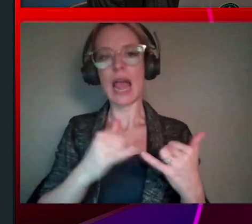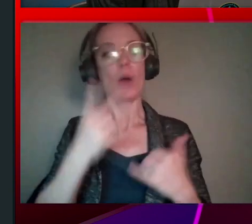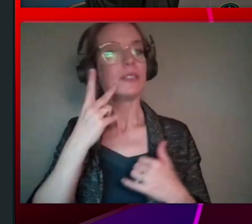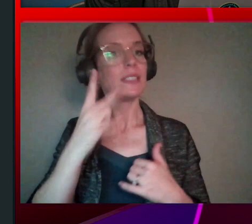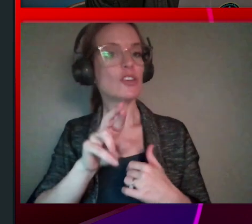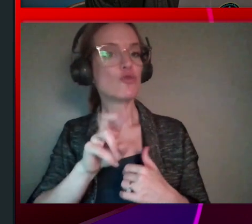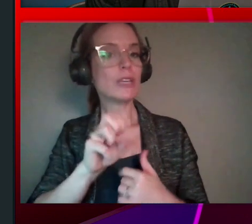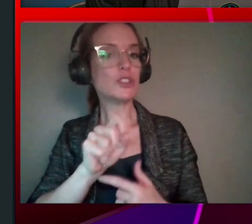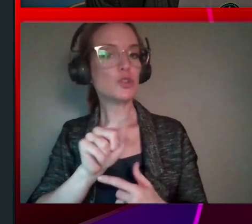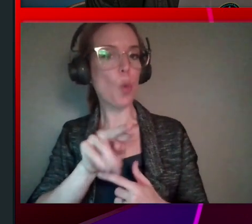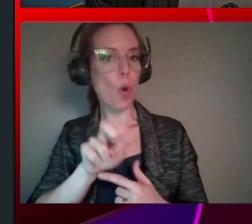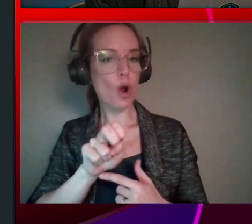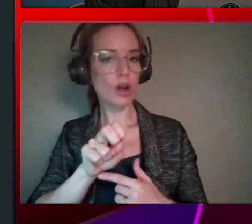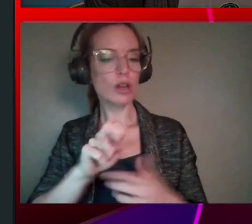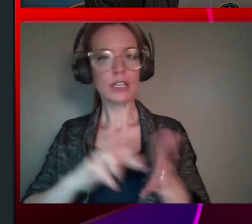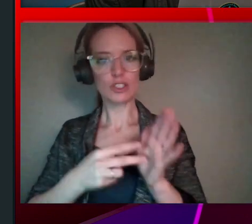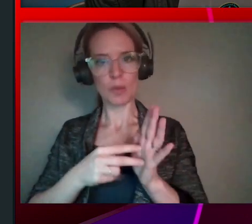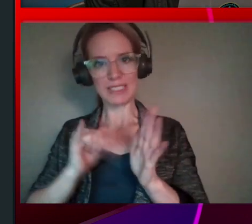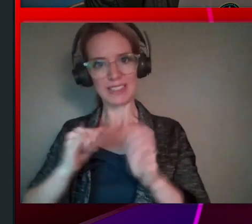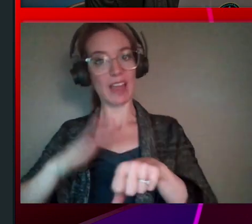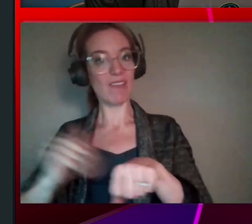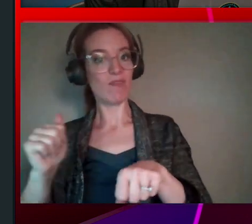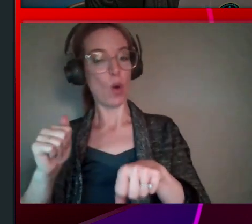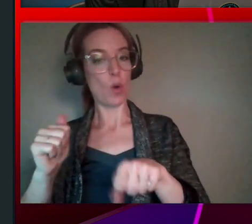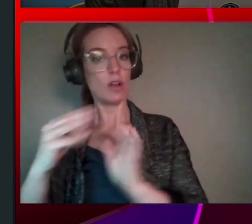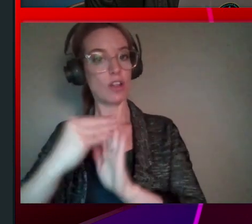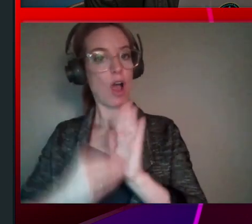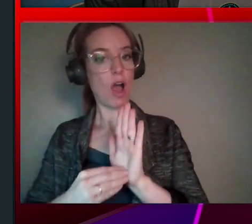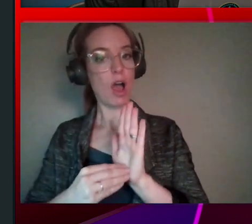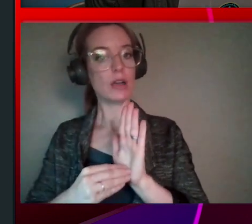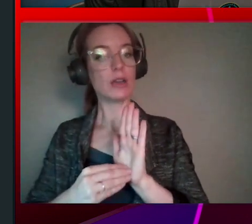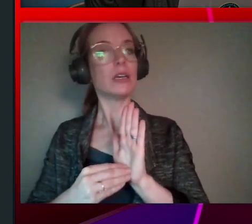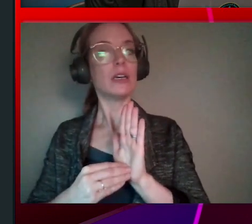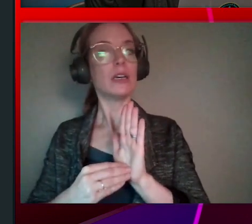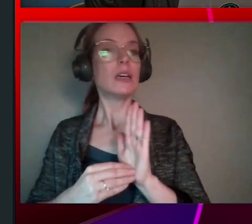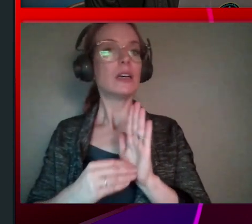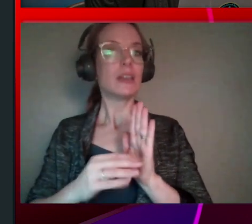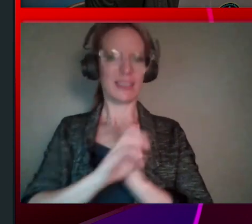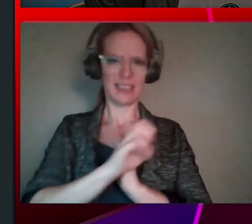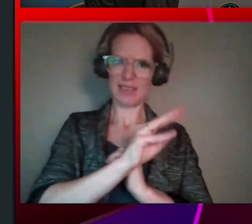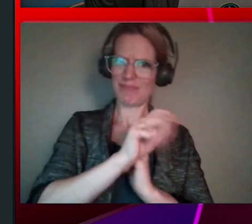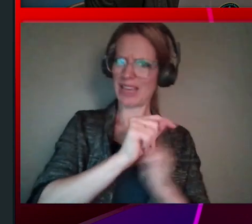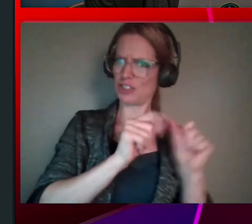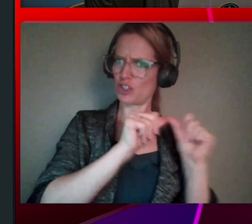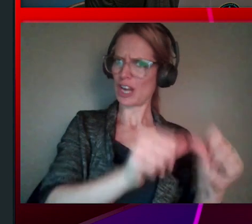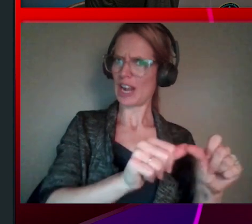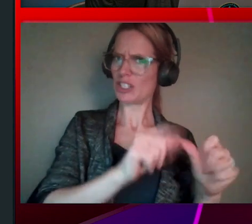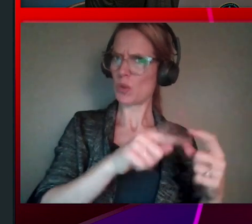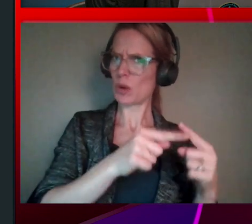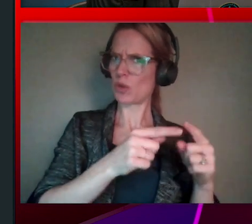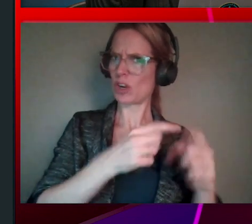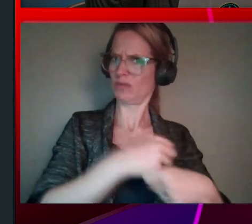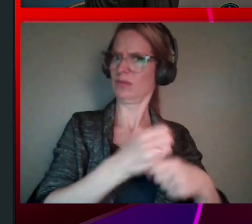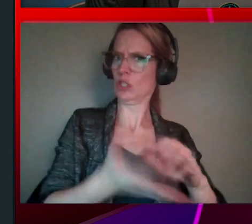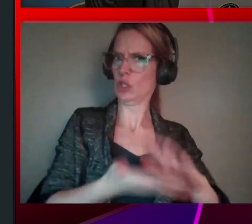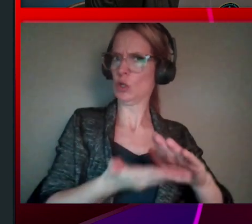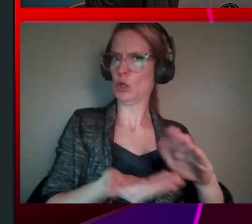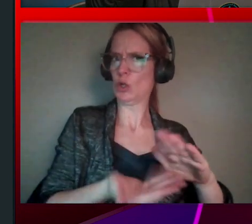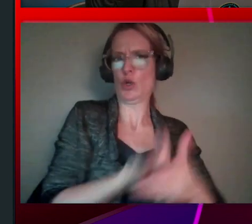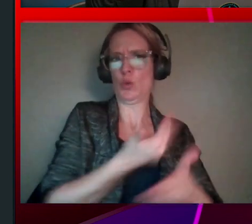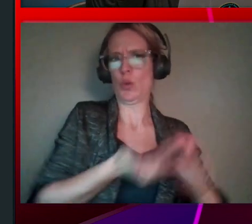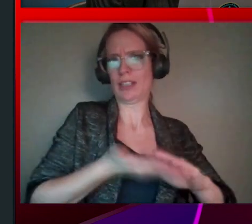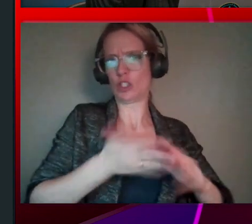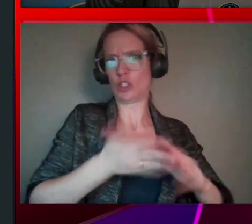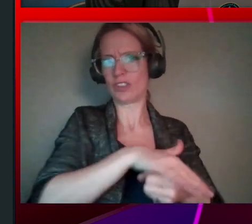log, instead of seeing init duration when we are taking creating a new execution environment, we are seeing a